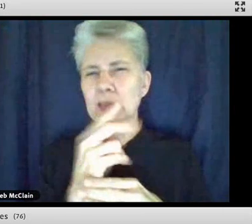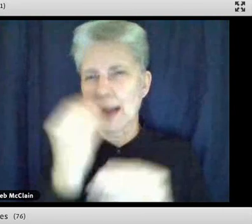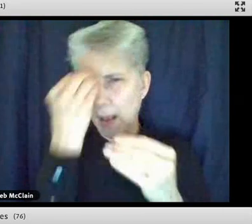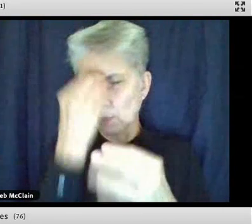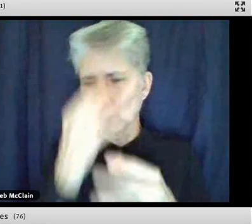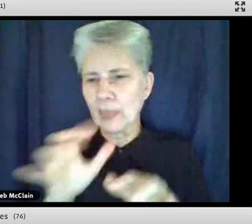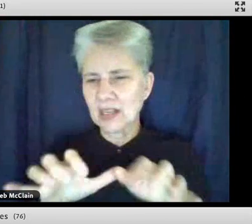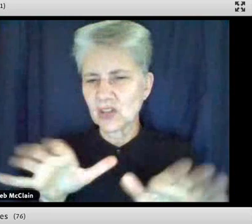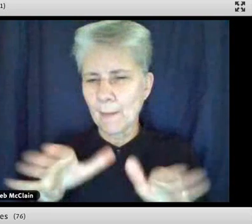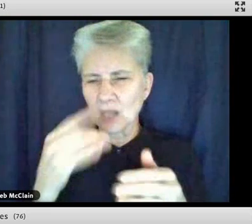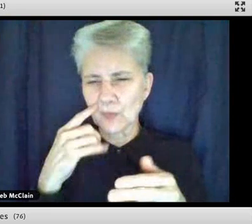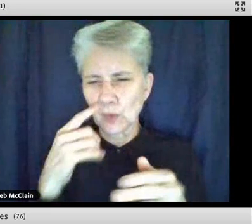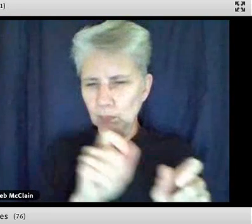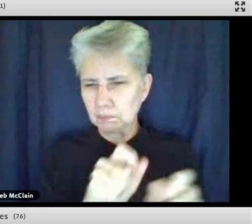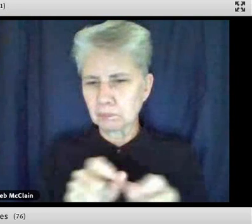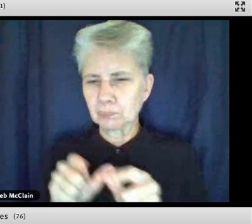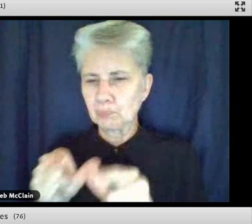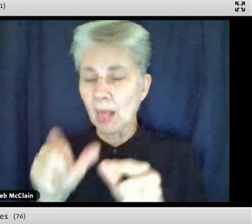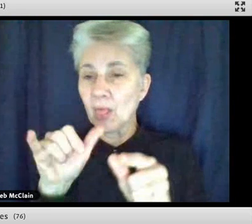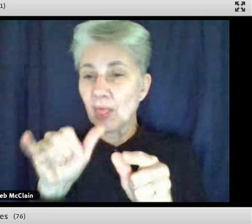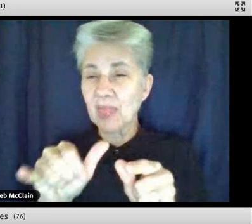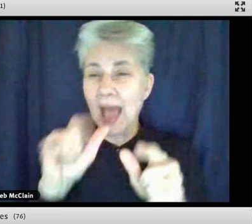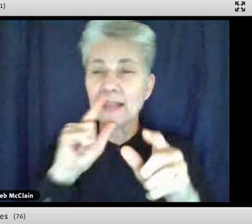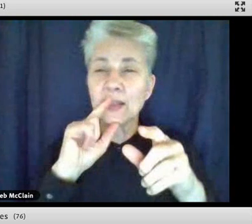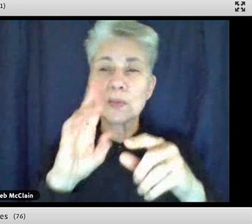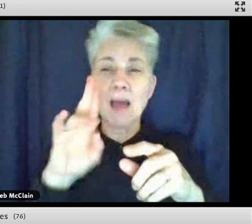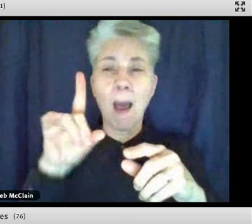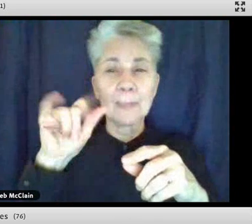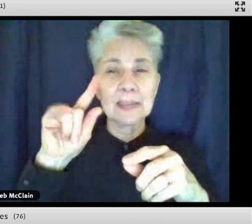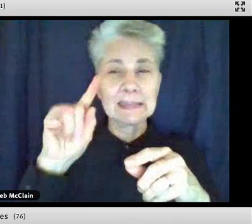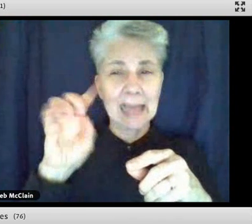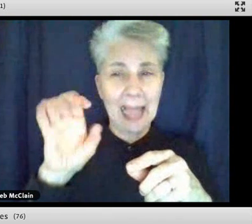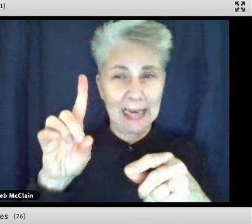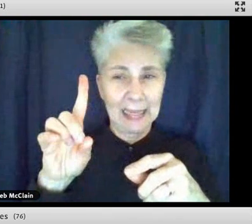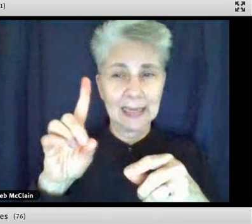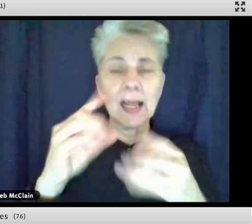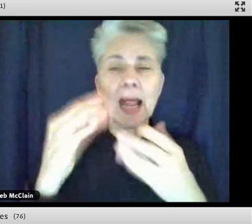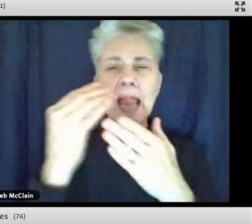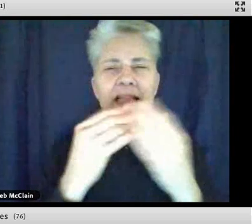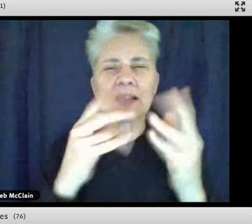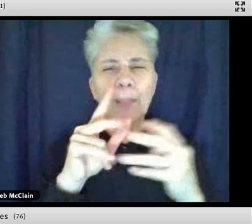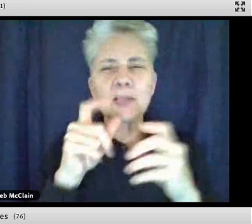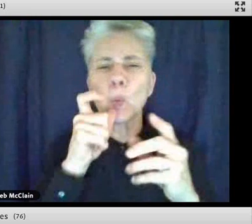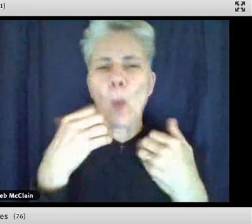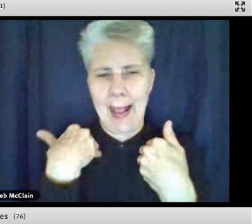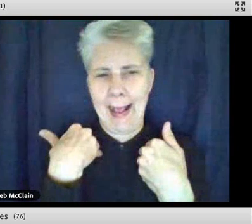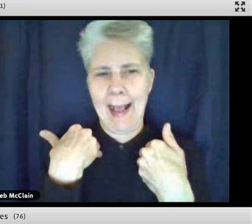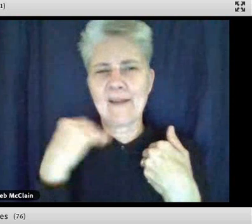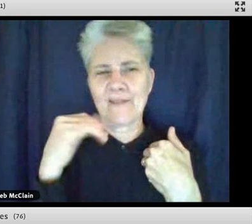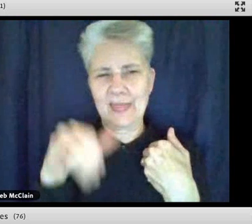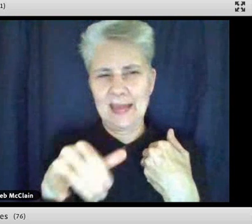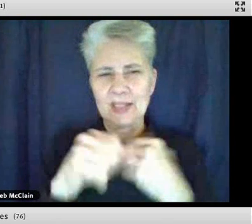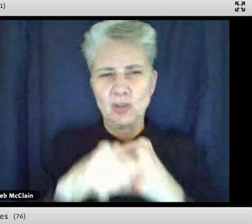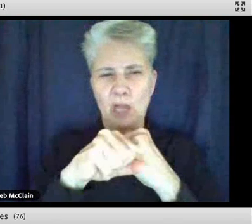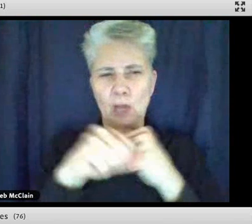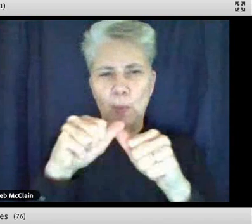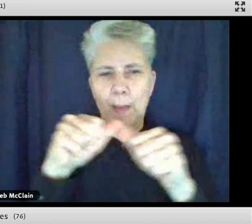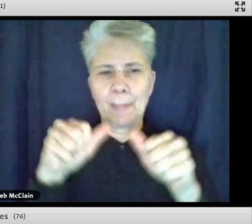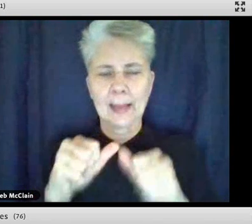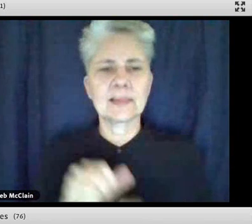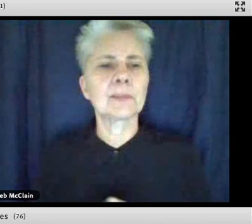in the chat box for you real quick, because this was an updated list of places that had this. Give me just a